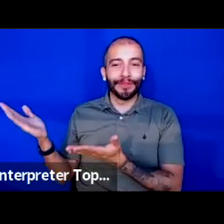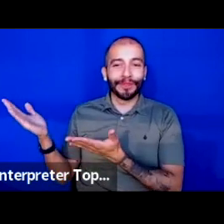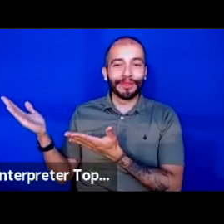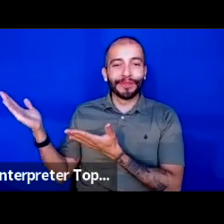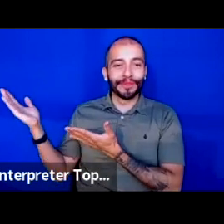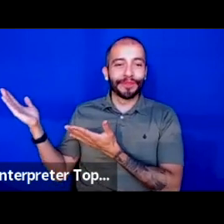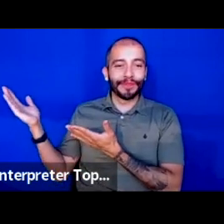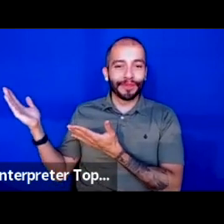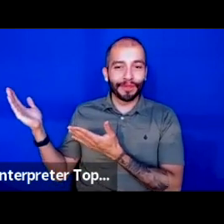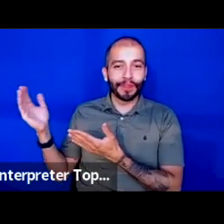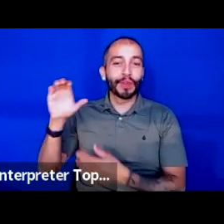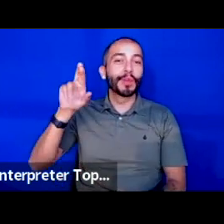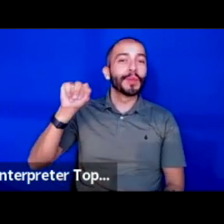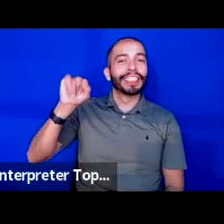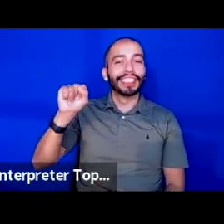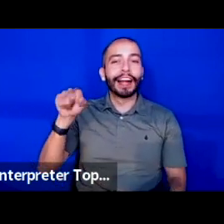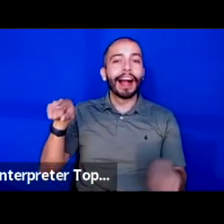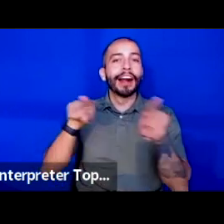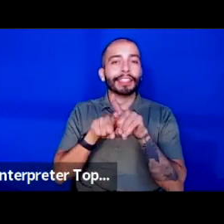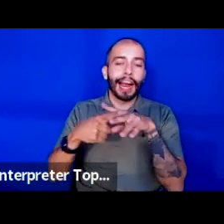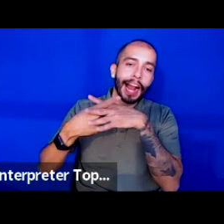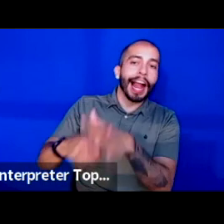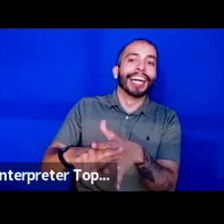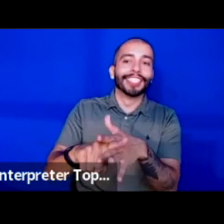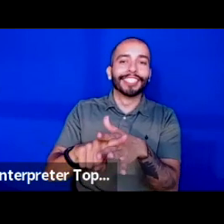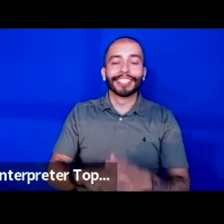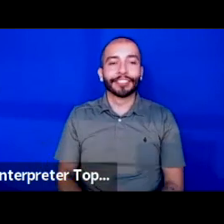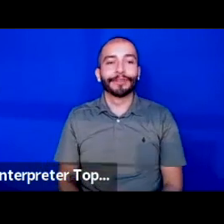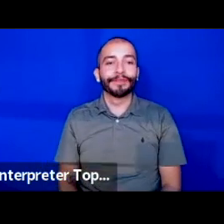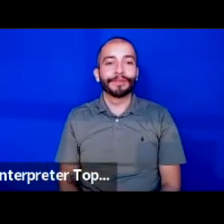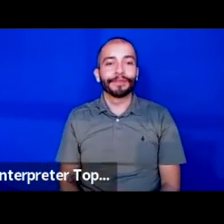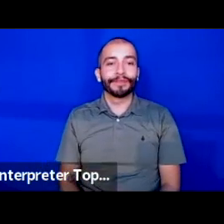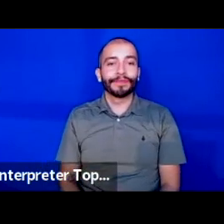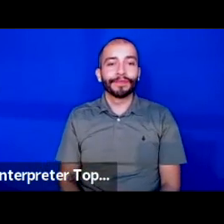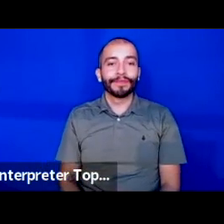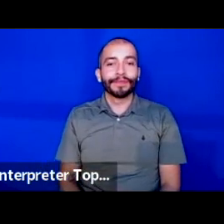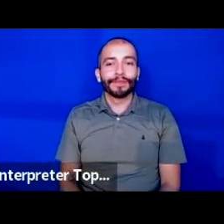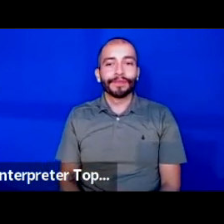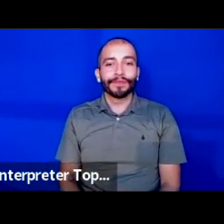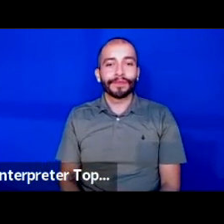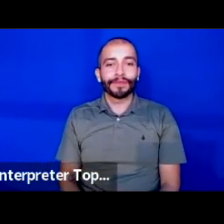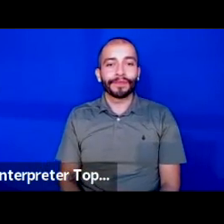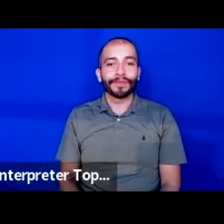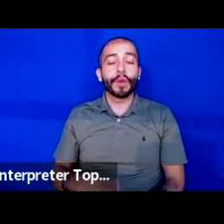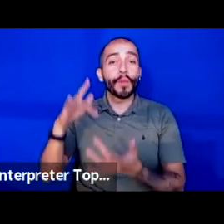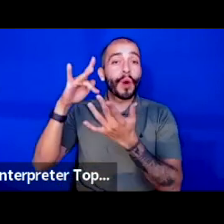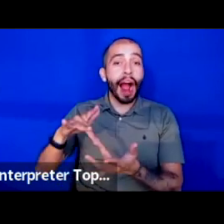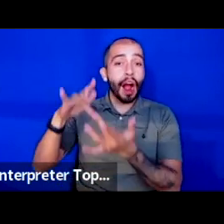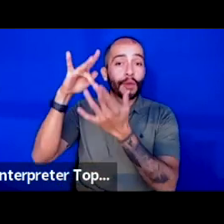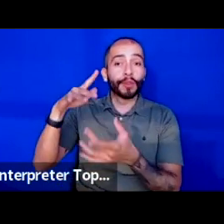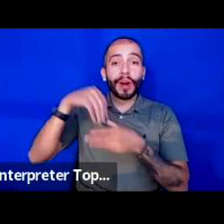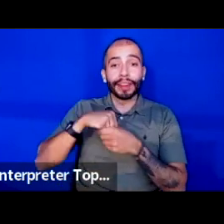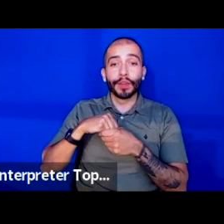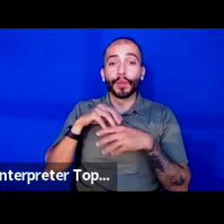Decolonial Practice, Ancestral Healing. Those are already available, but if you tap this early bird, you can get them all